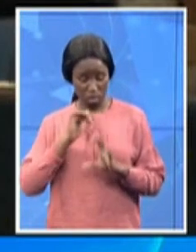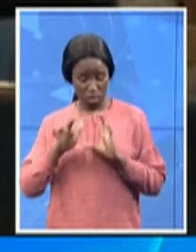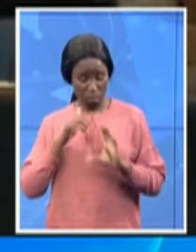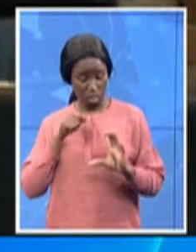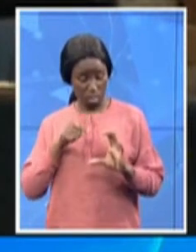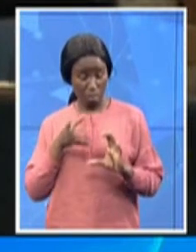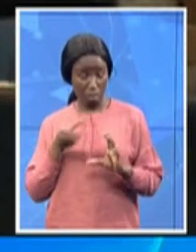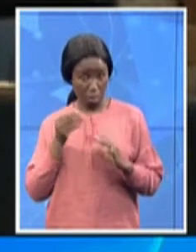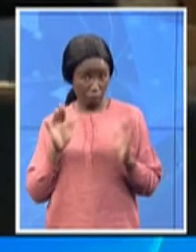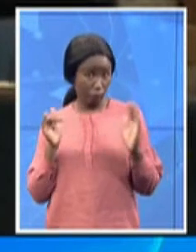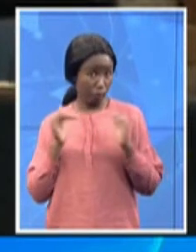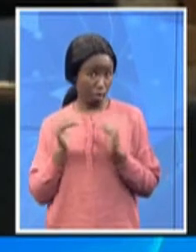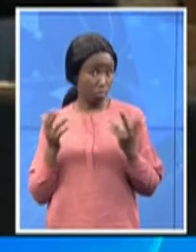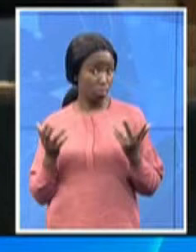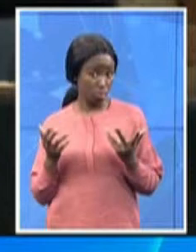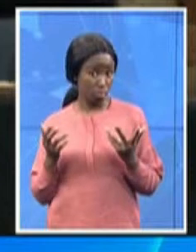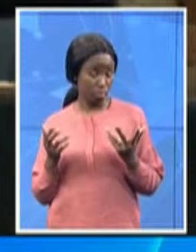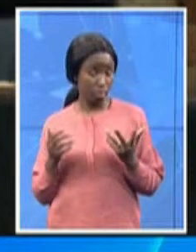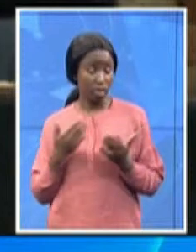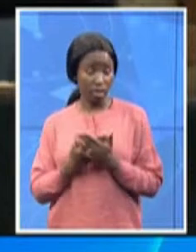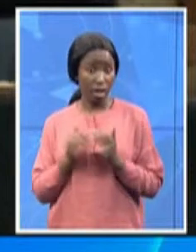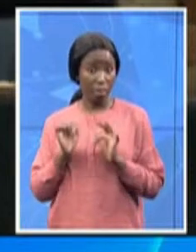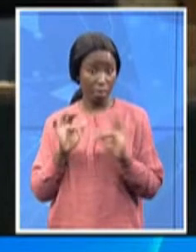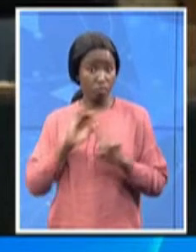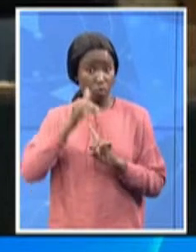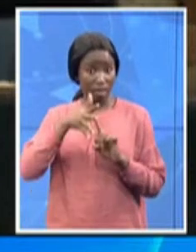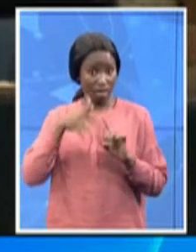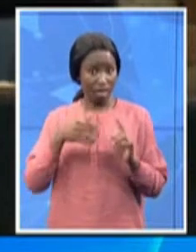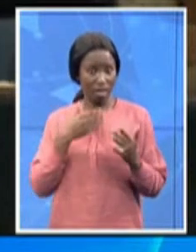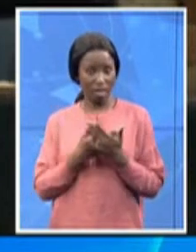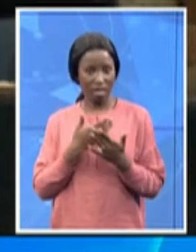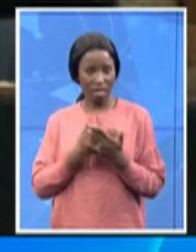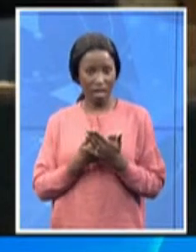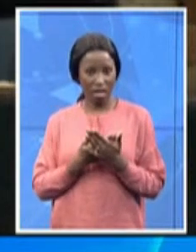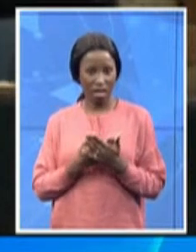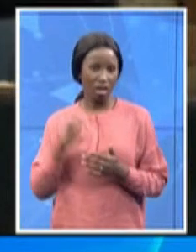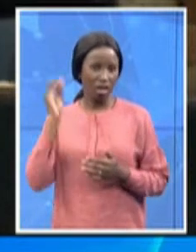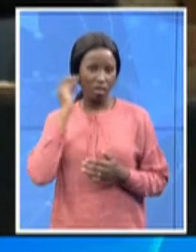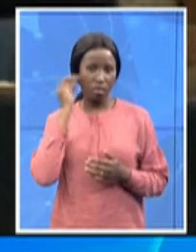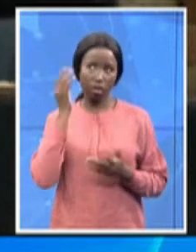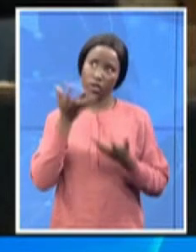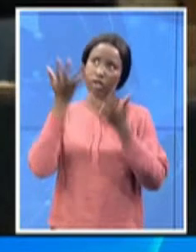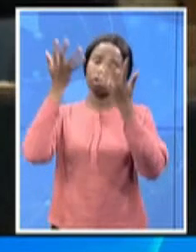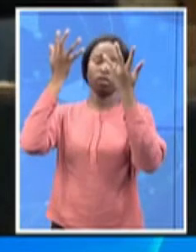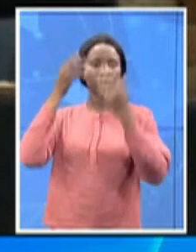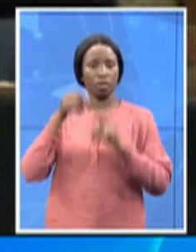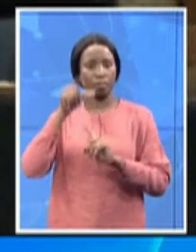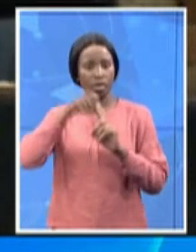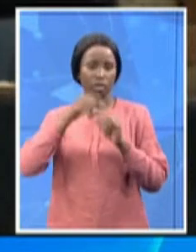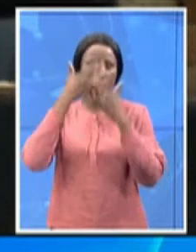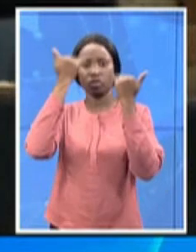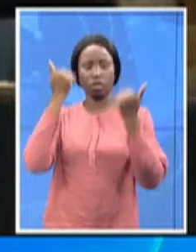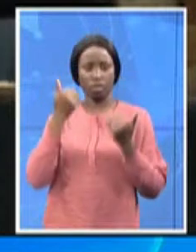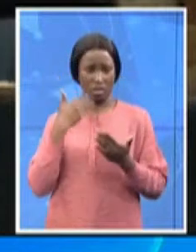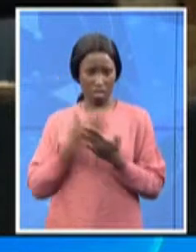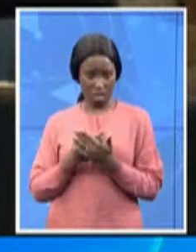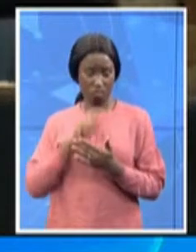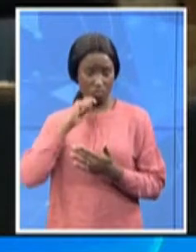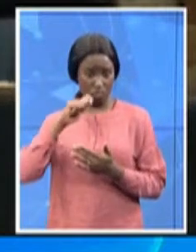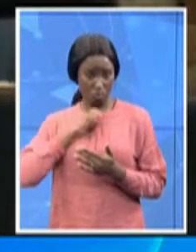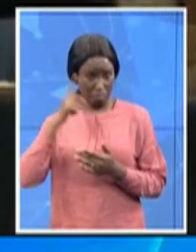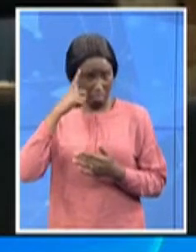to rely on information delivered to her office by unknown persons and without affording the President